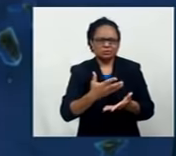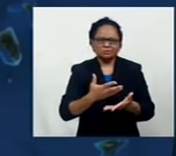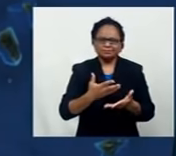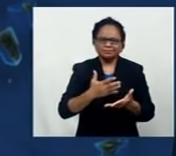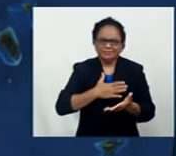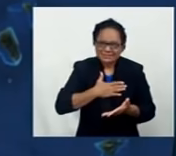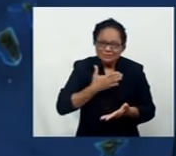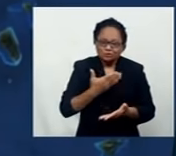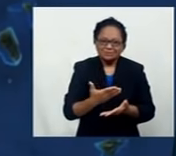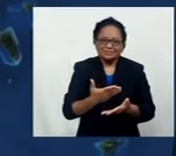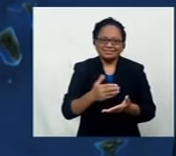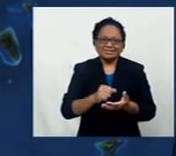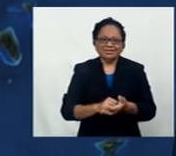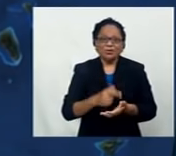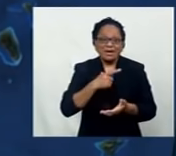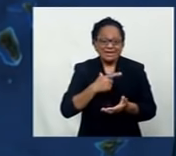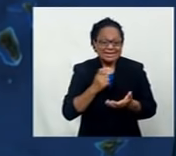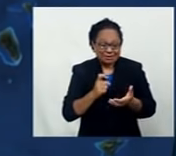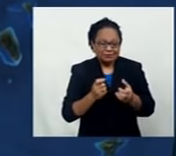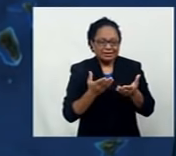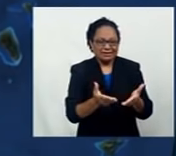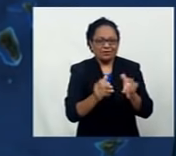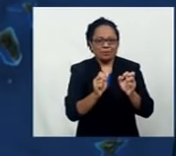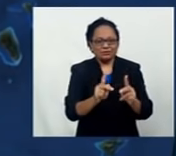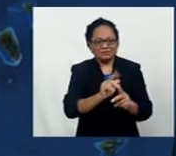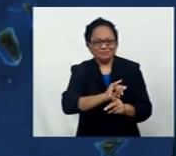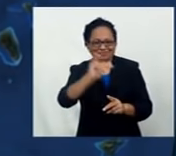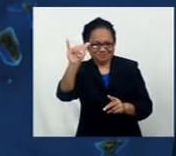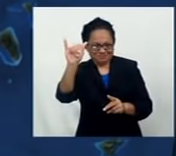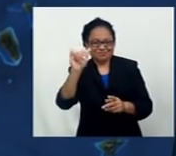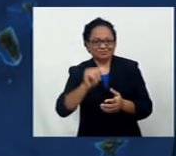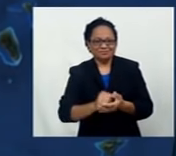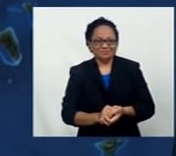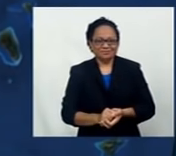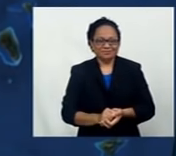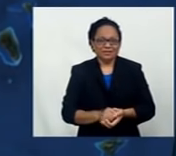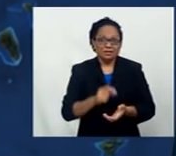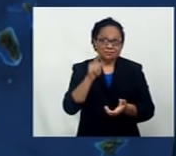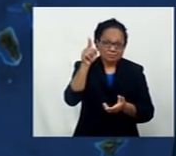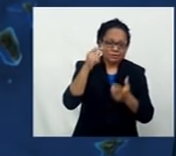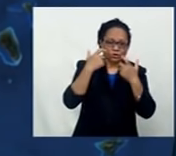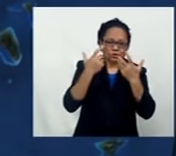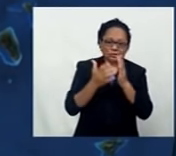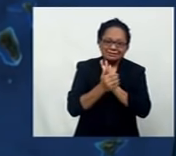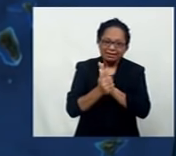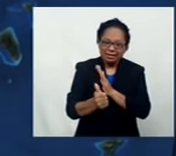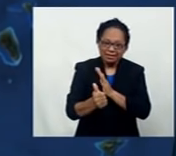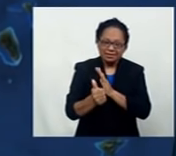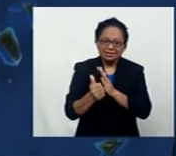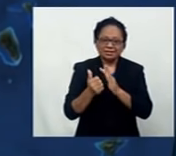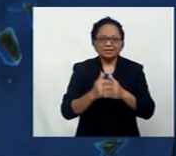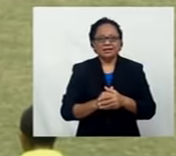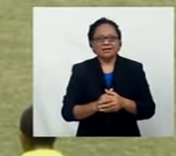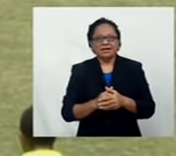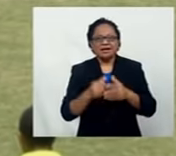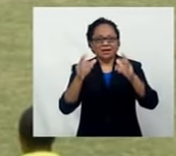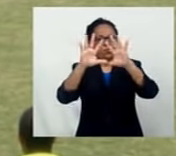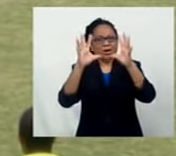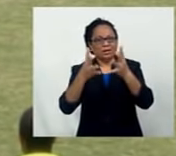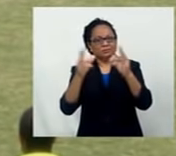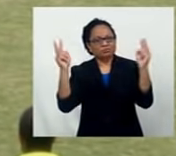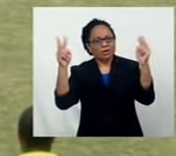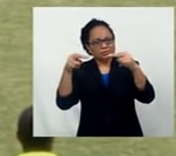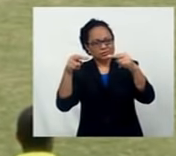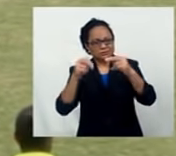play internationally, it gives us the opportunity to express our skills and talent around the world, and